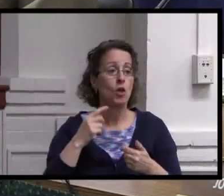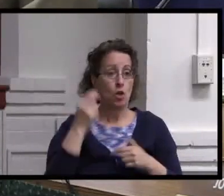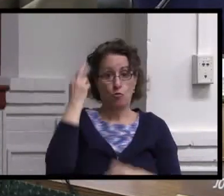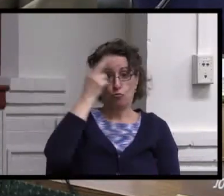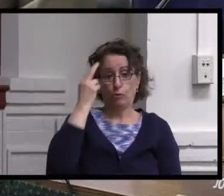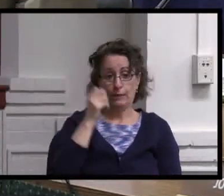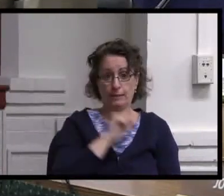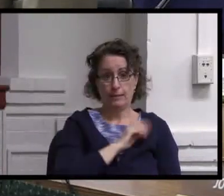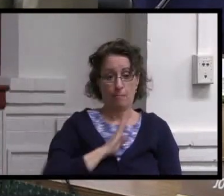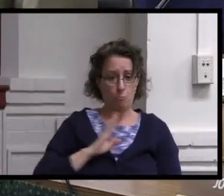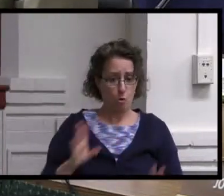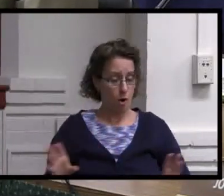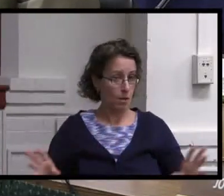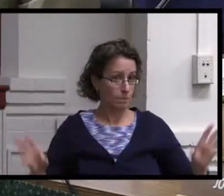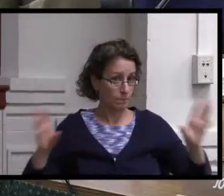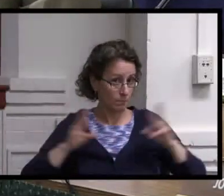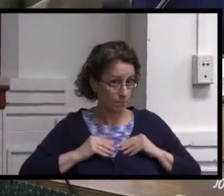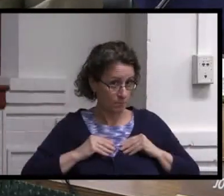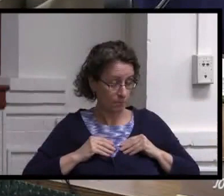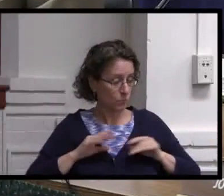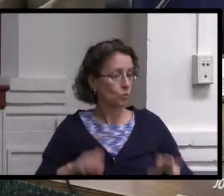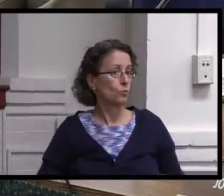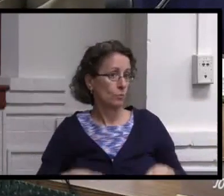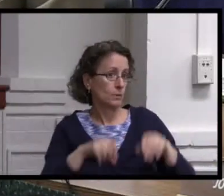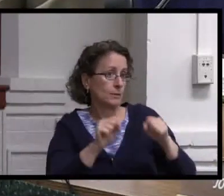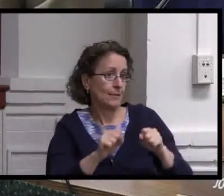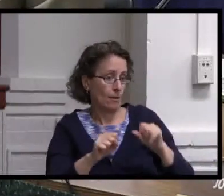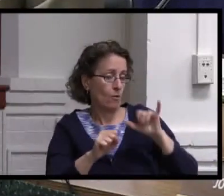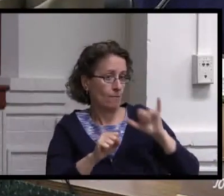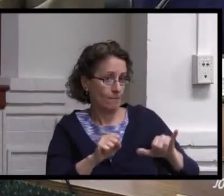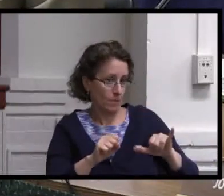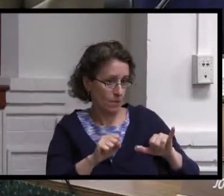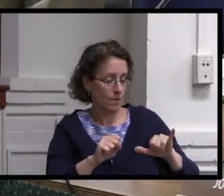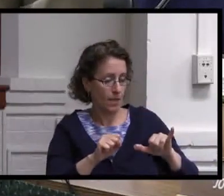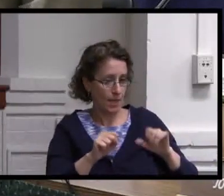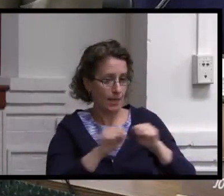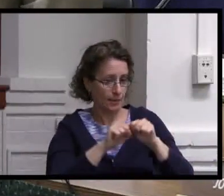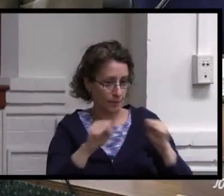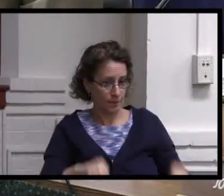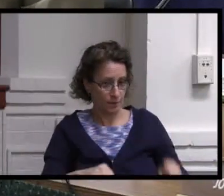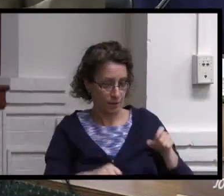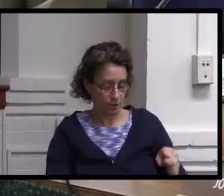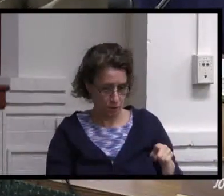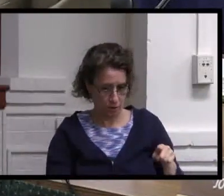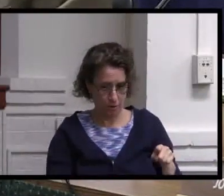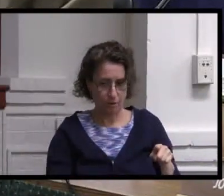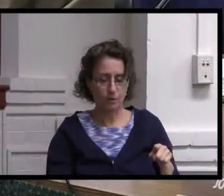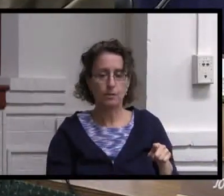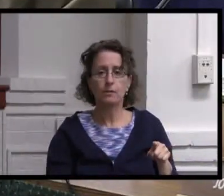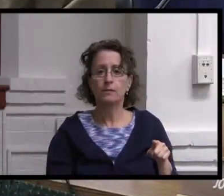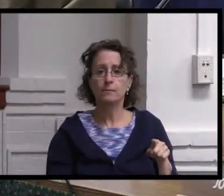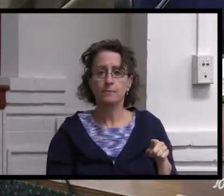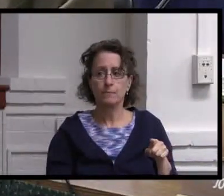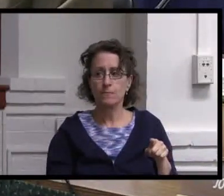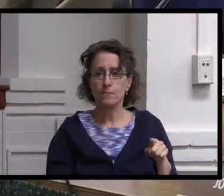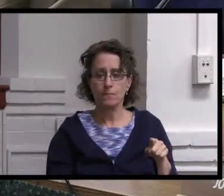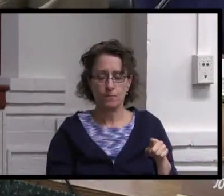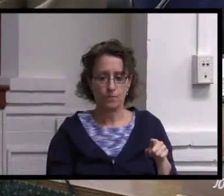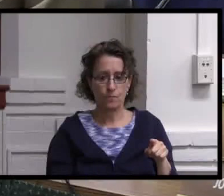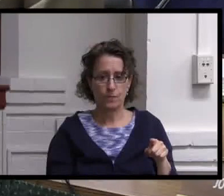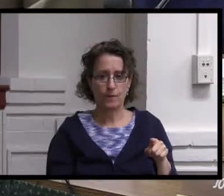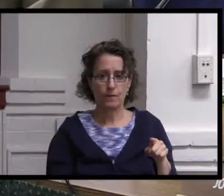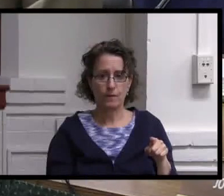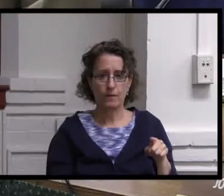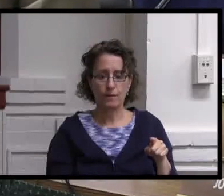on as a town facility as opposed to a town operation and maintenance of a state facility is